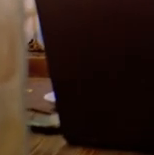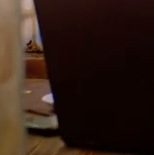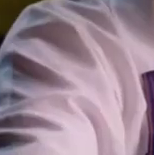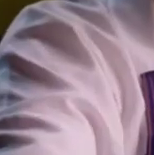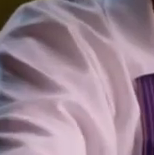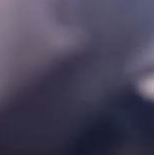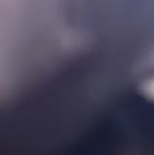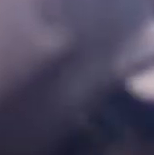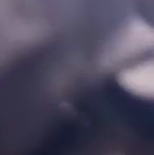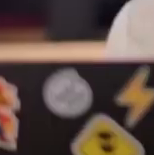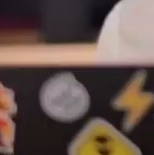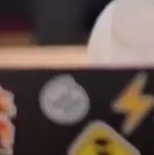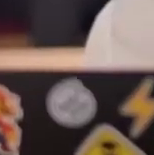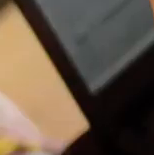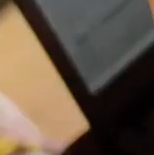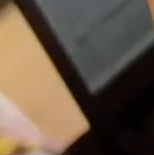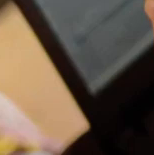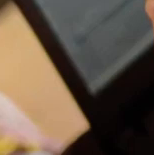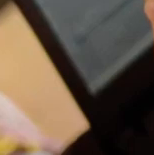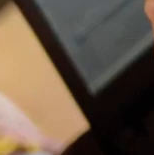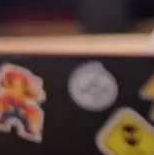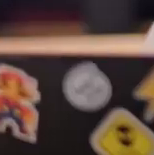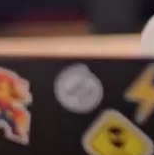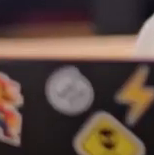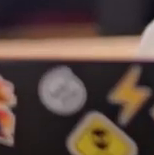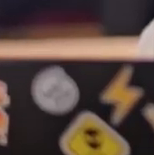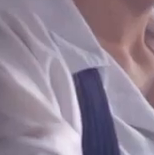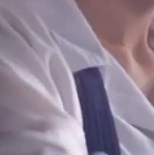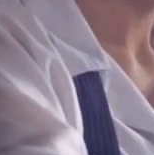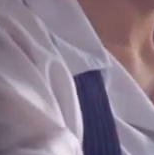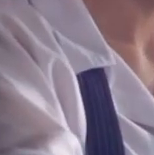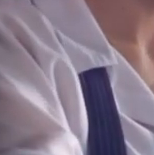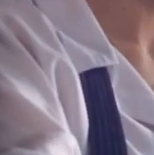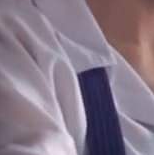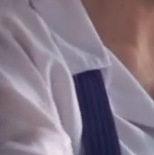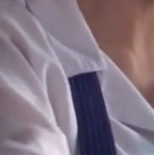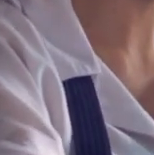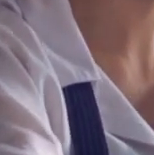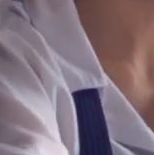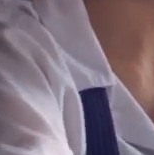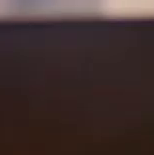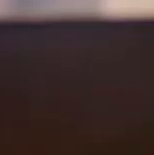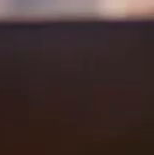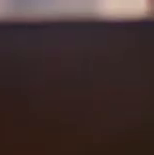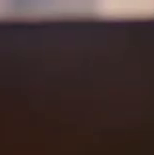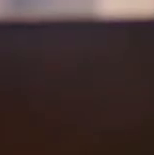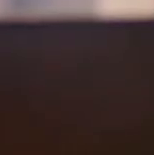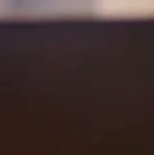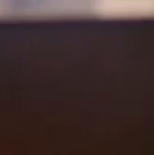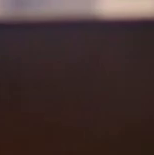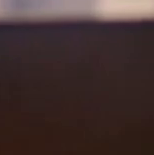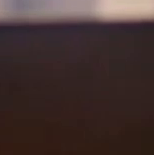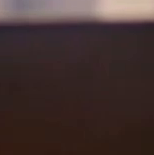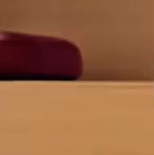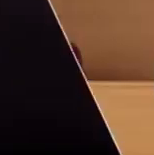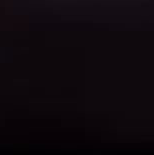Dasturchi bo'lish uchun hech qachon kech emas. Endi sizda dasturlashni mutlaqo bepul o'rganib, O'zbekistonning 1 million dasturchilaridan biri